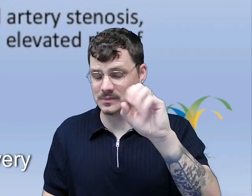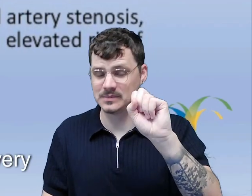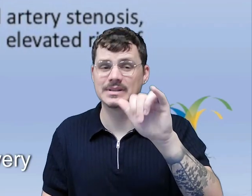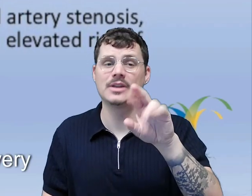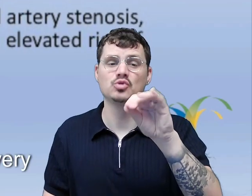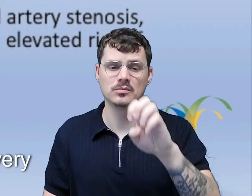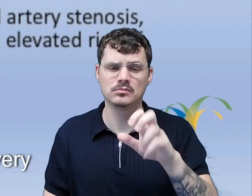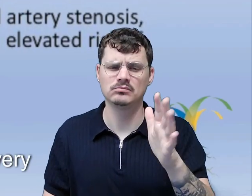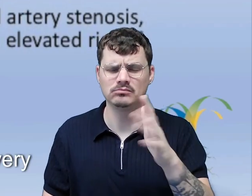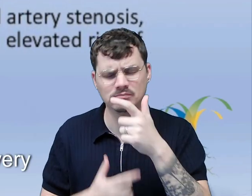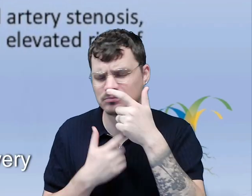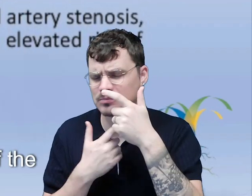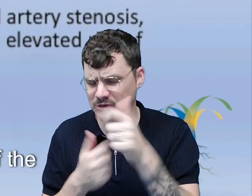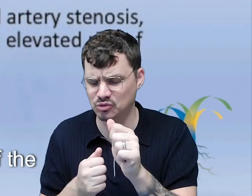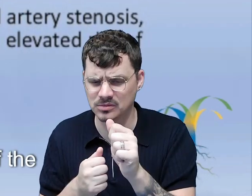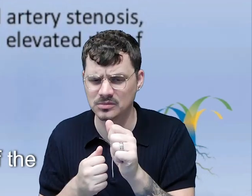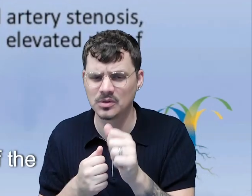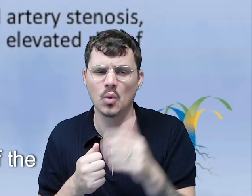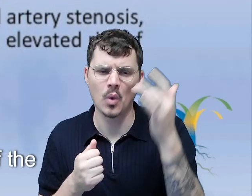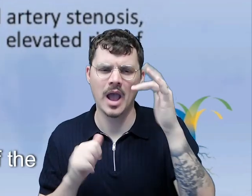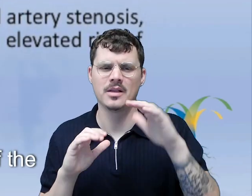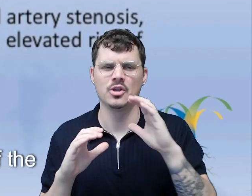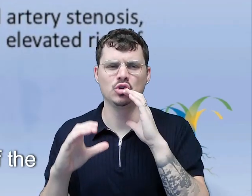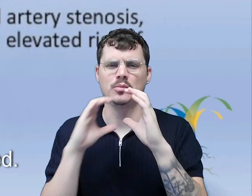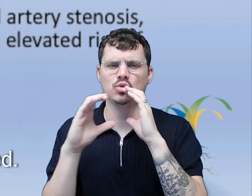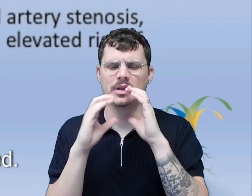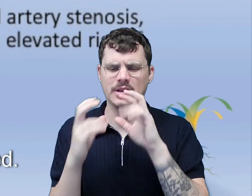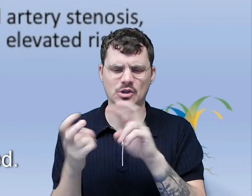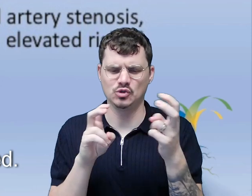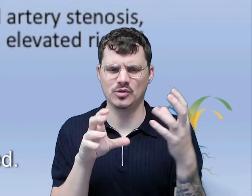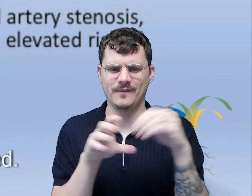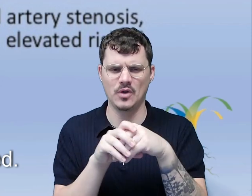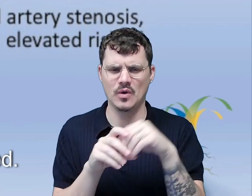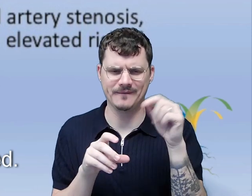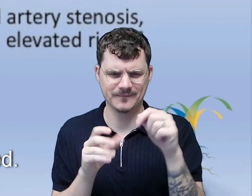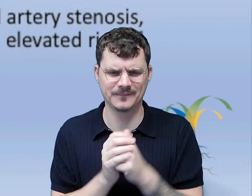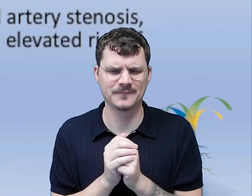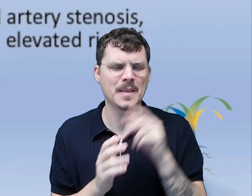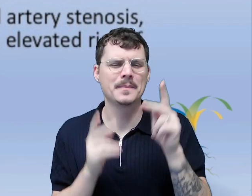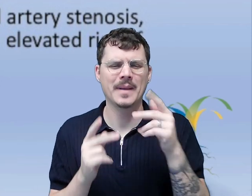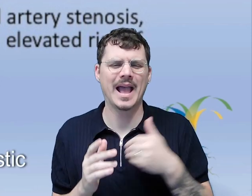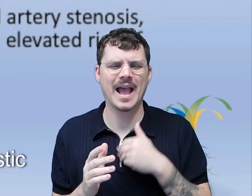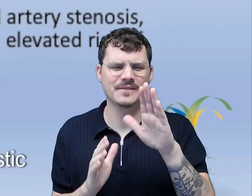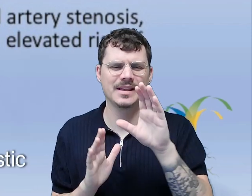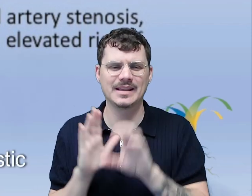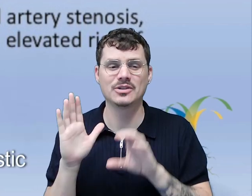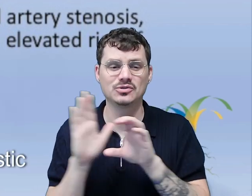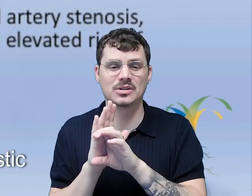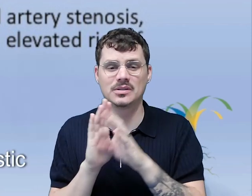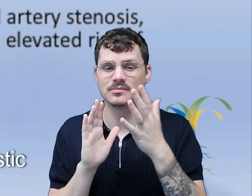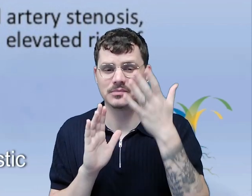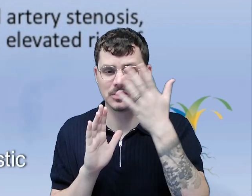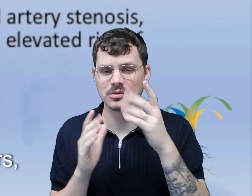Williams syndrome is another very interesting condition because of the communication issues involved. People have a